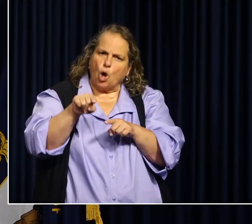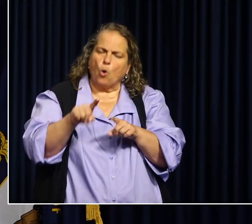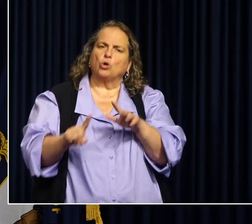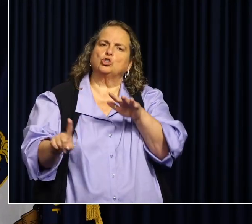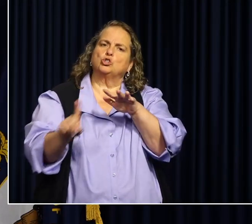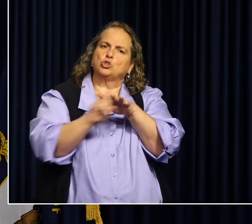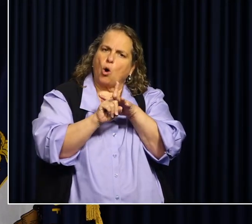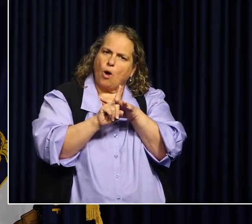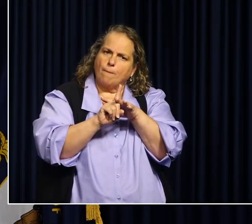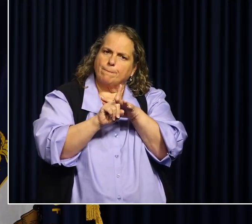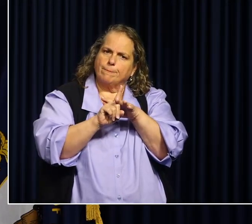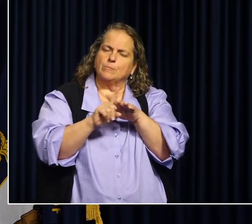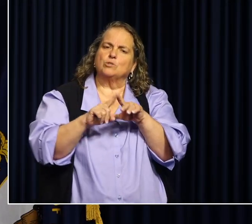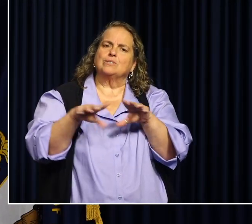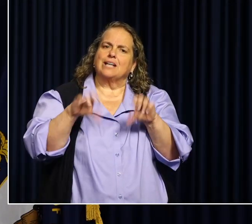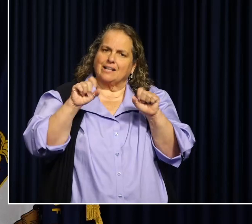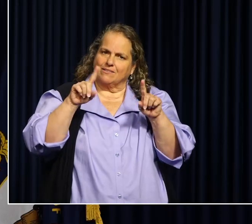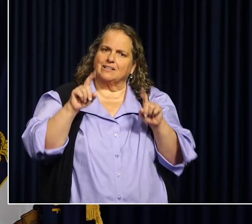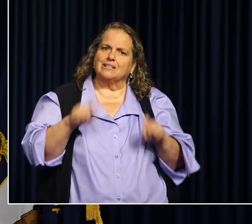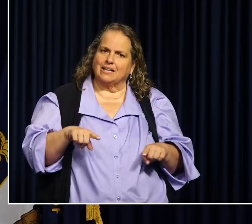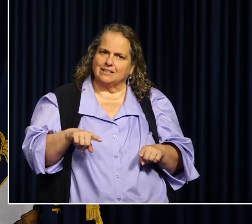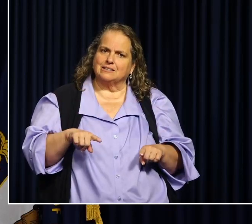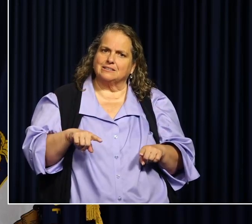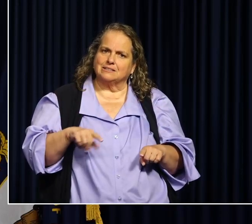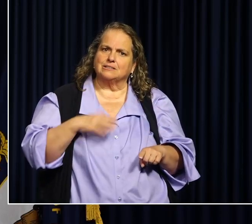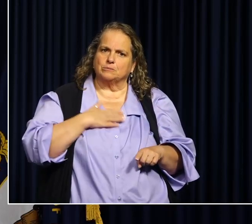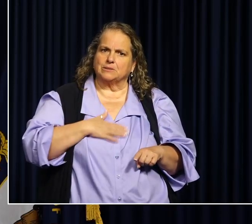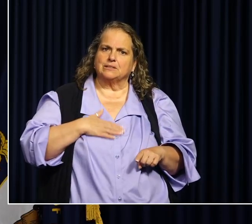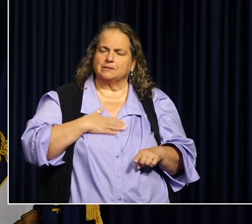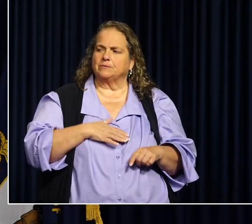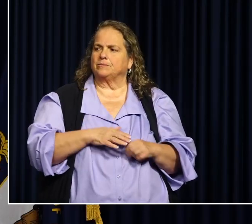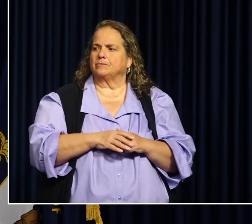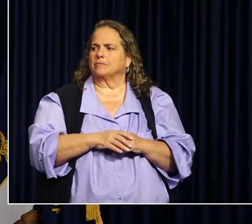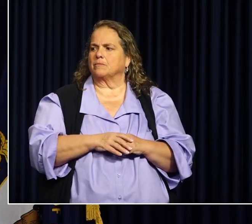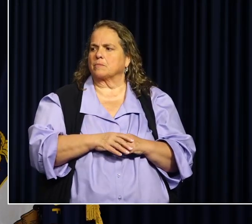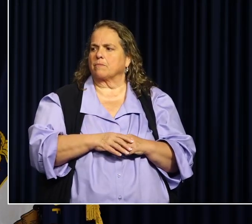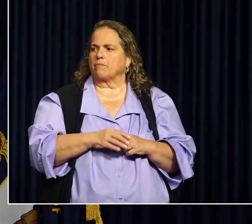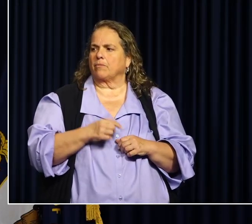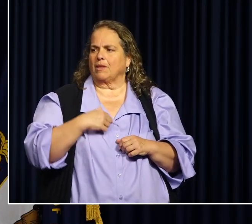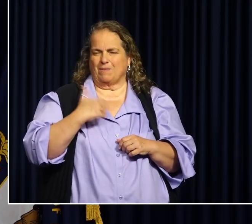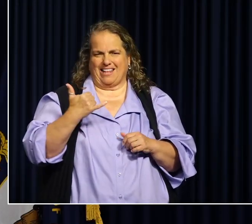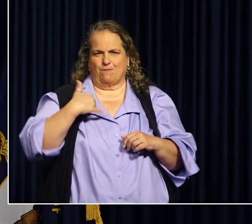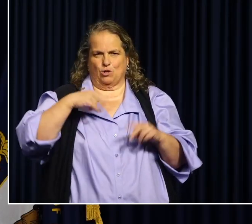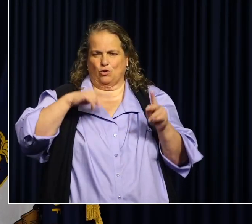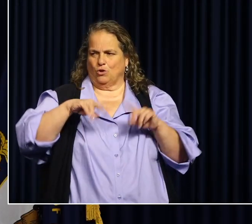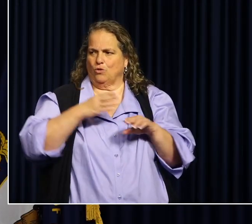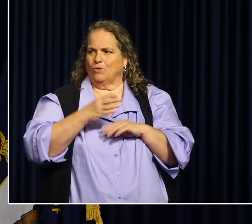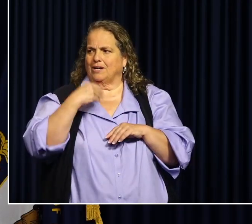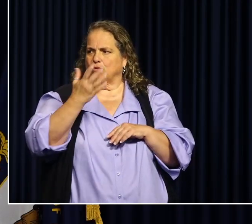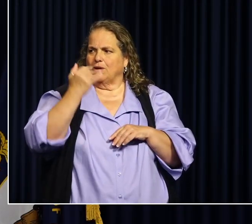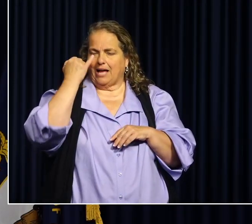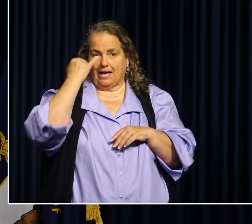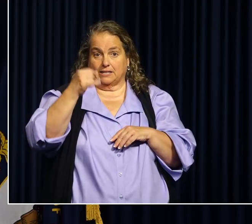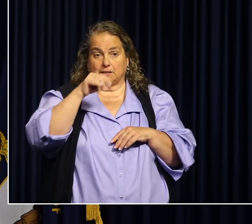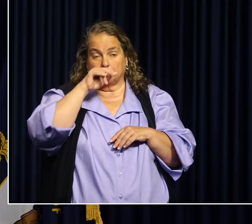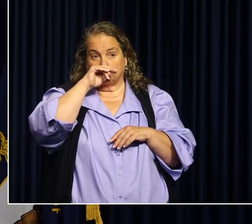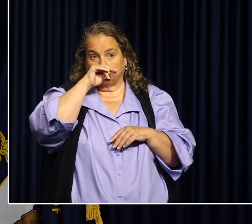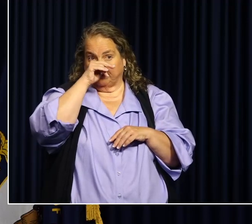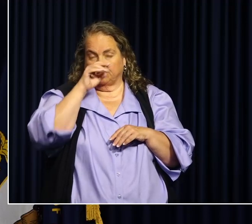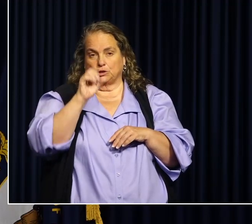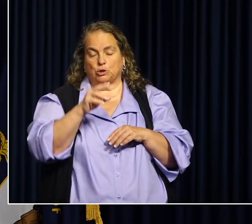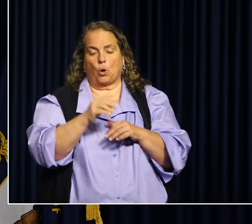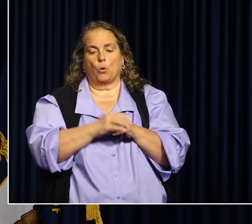up and get that test done. I may be able to, I'm looking through here, give you an idea.